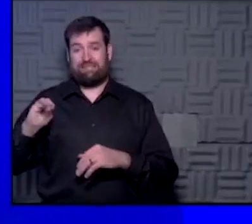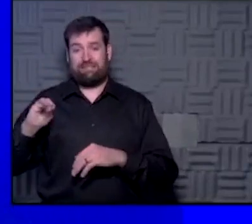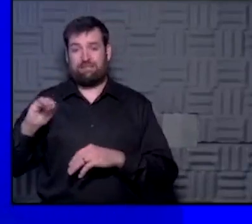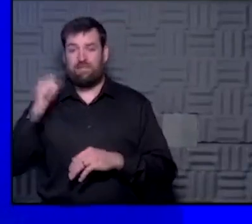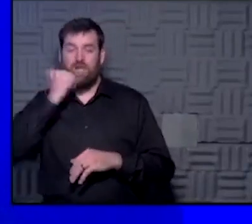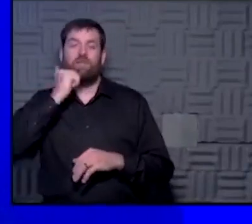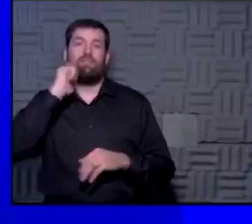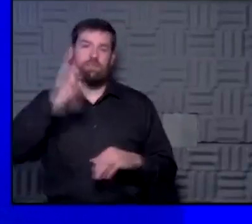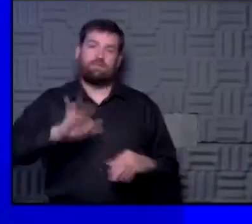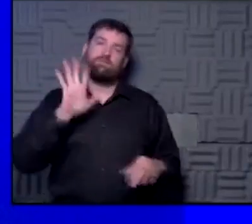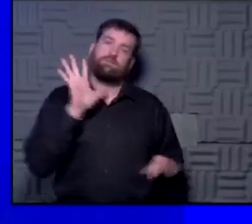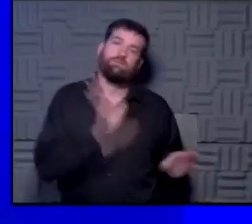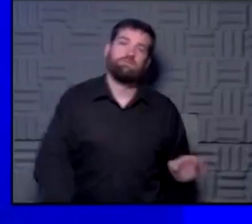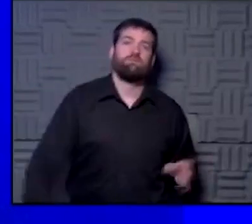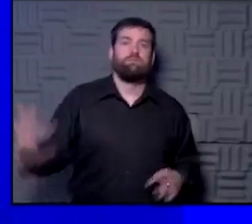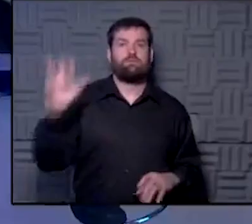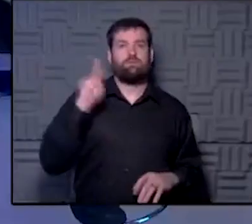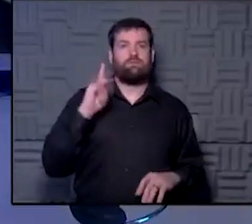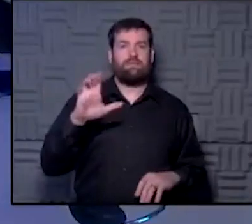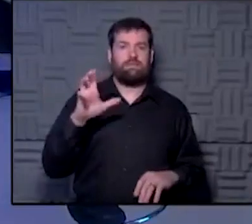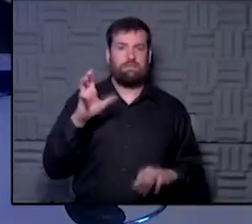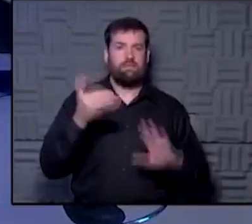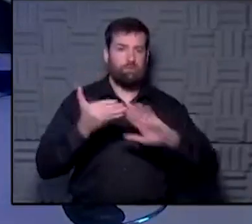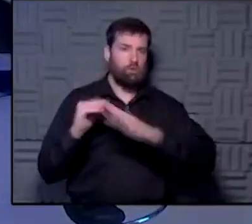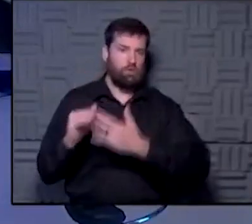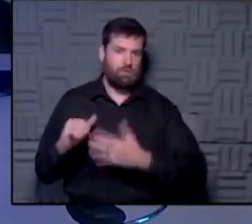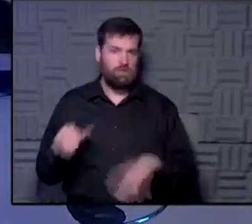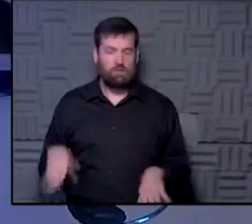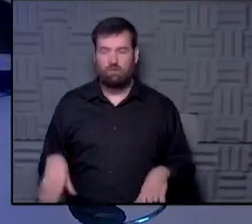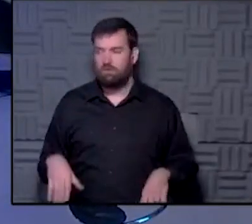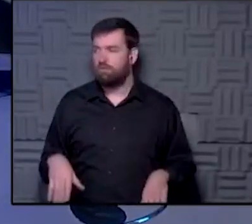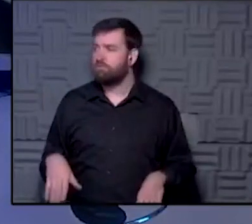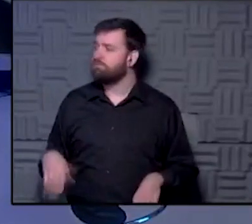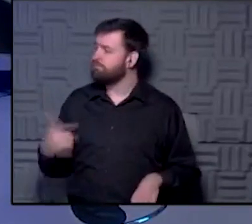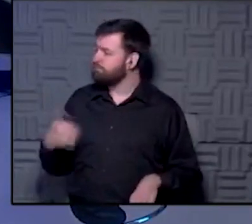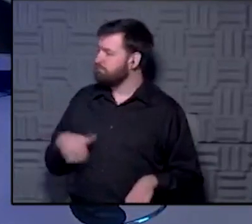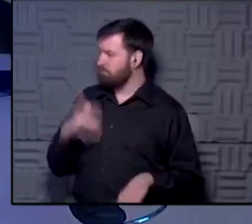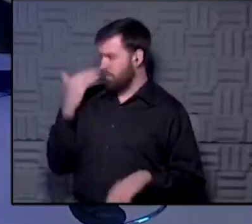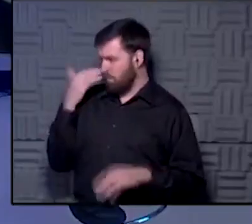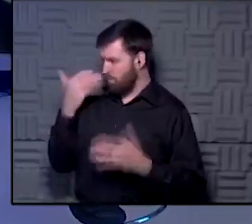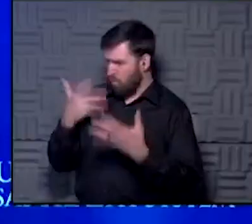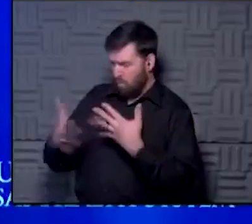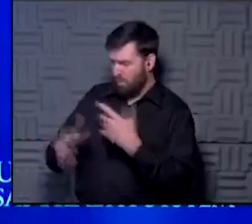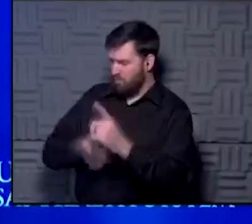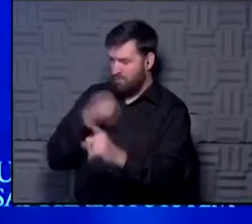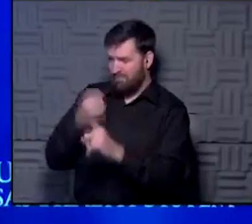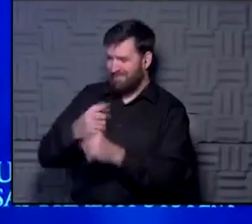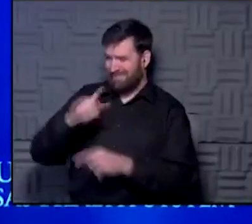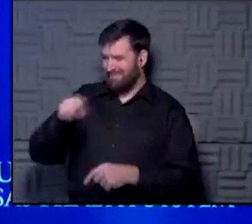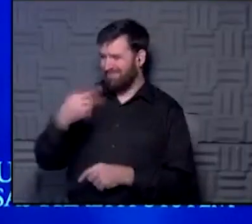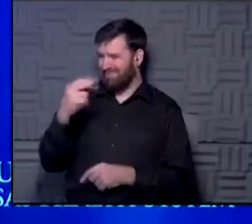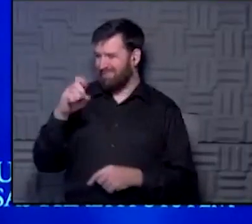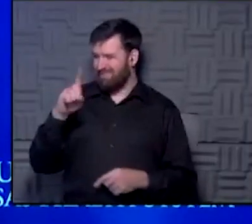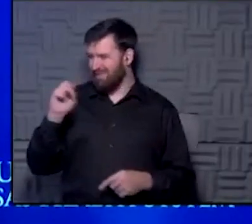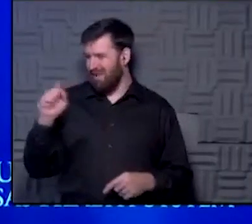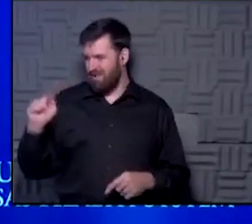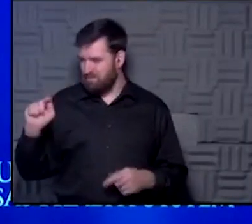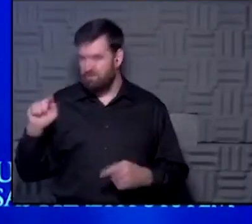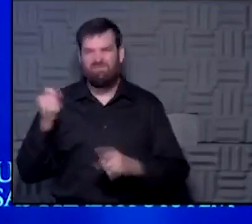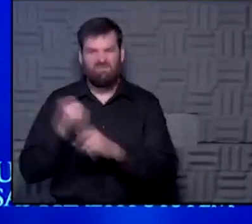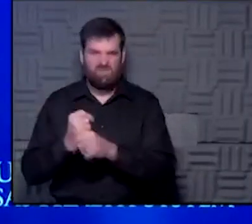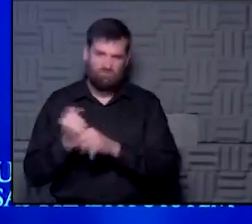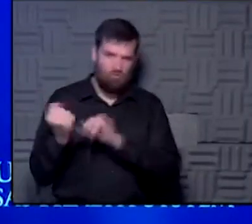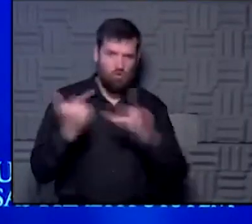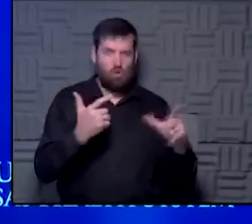that's for the Kansas City community as a whole. So we know that whatever affects the Dotte affects the rest of us, especially when it comes to